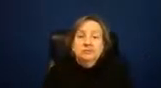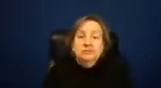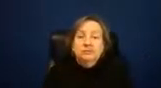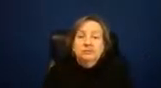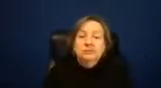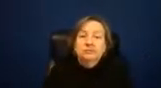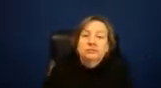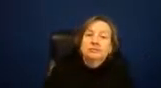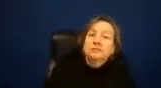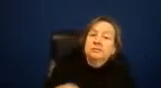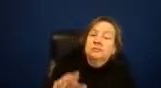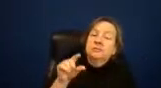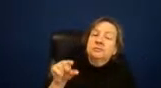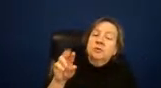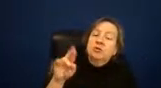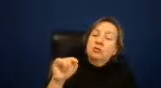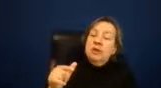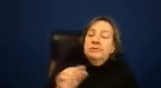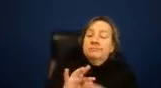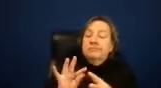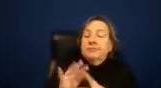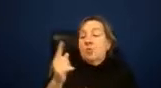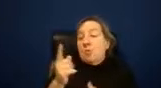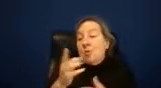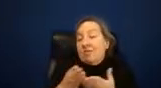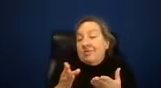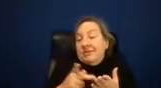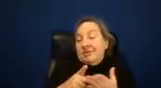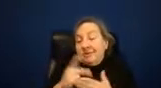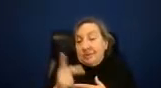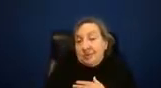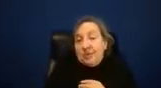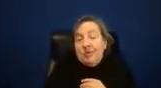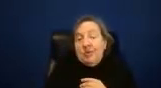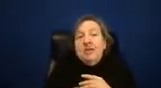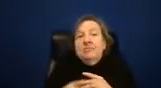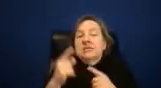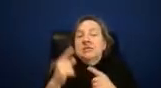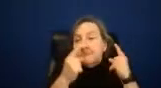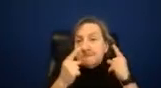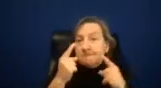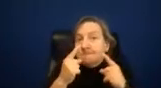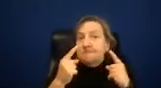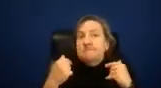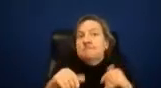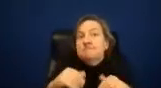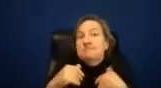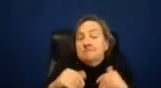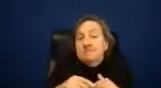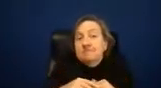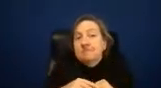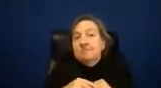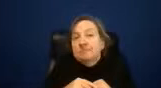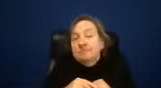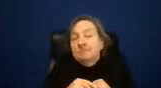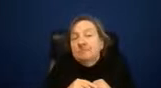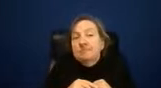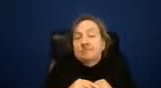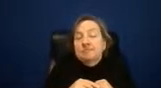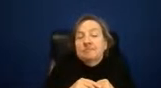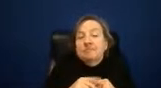So one thing that the program is giving great consideration to is